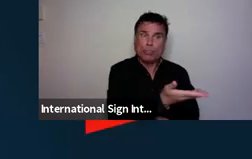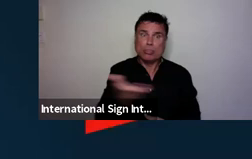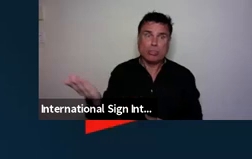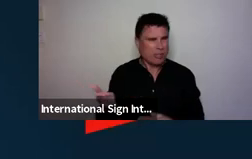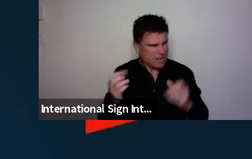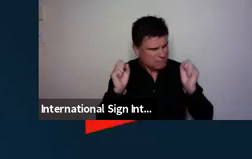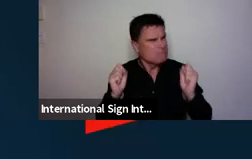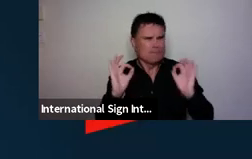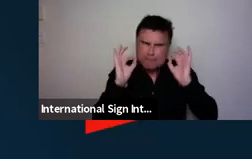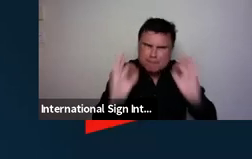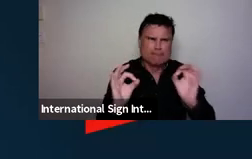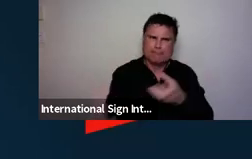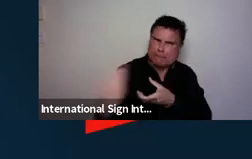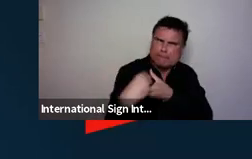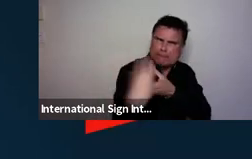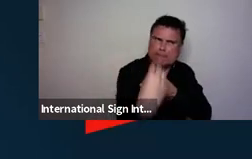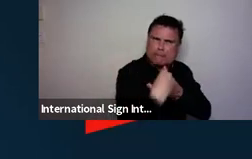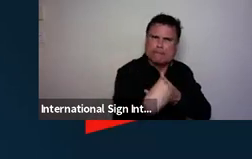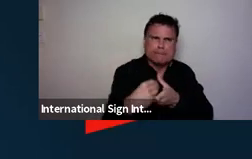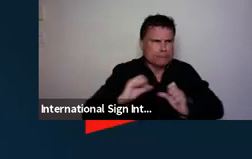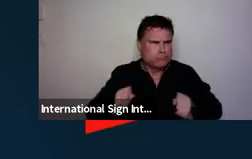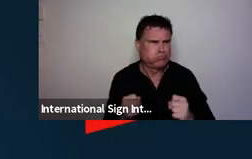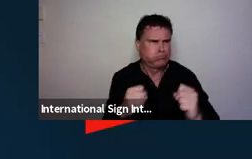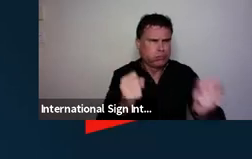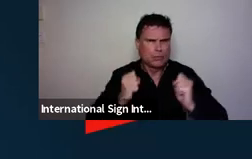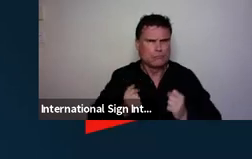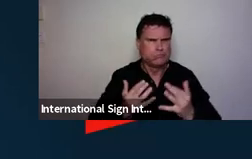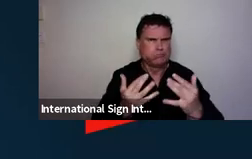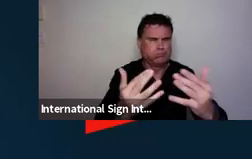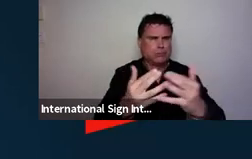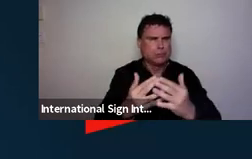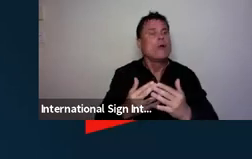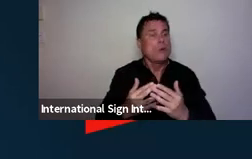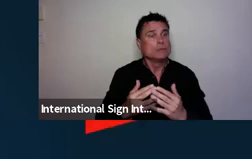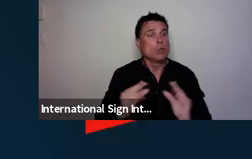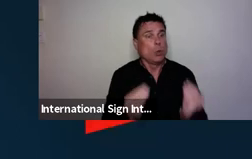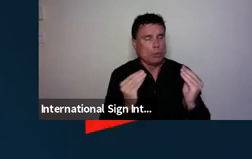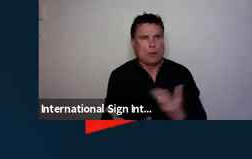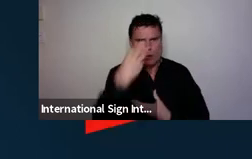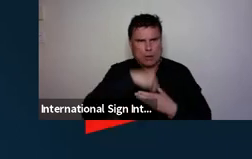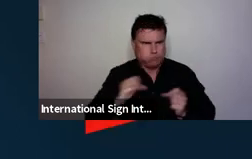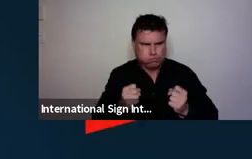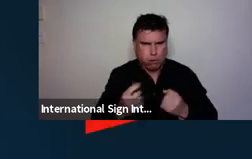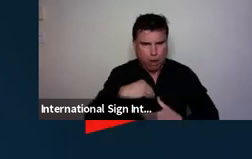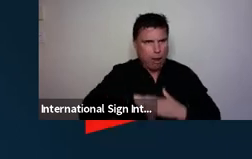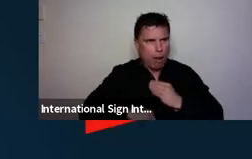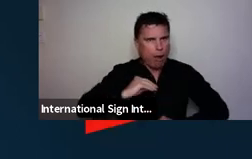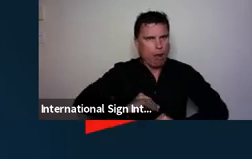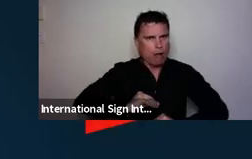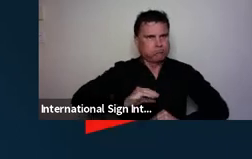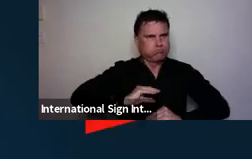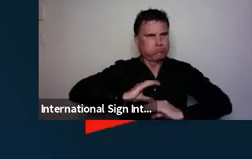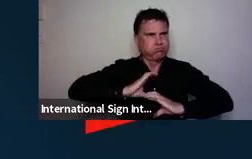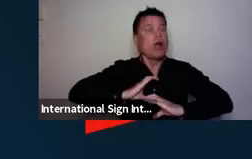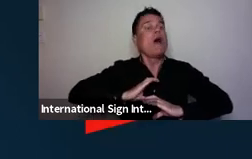the groundwork for recovery and for the future and building back better, which we so often hear about now. So